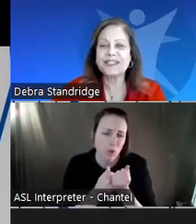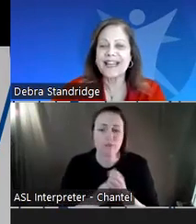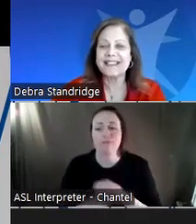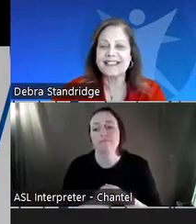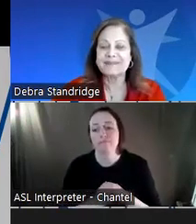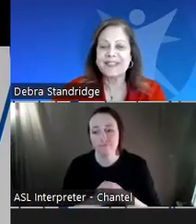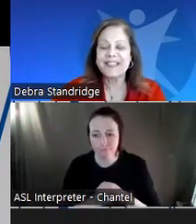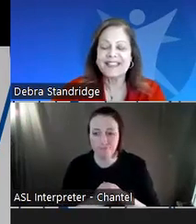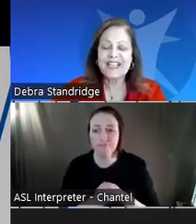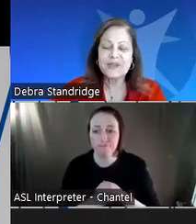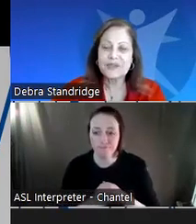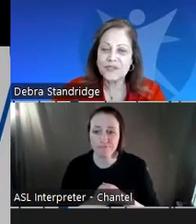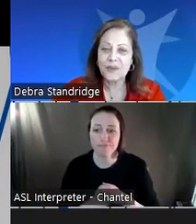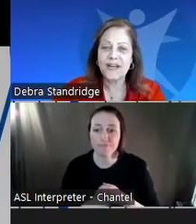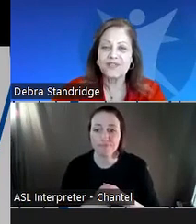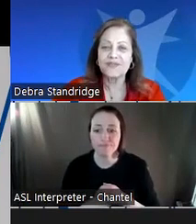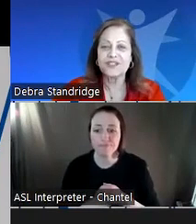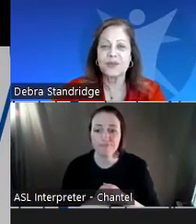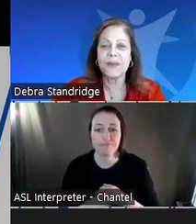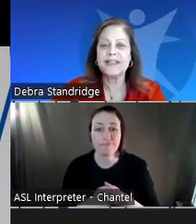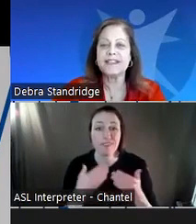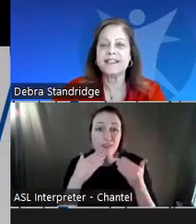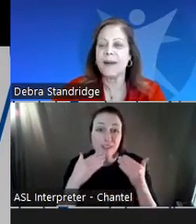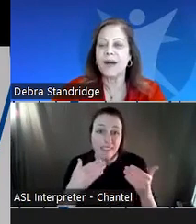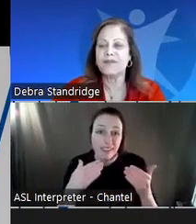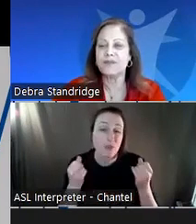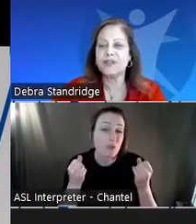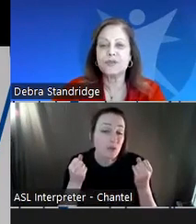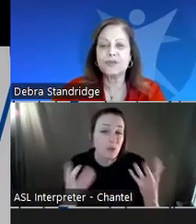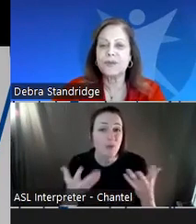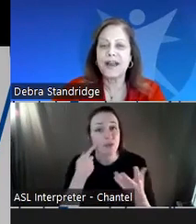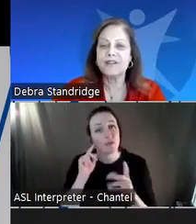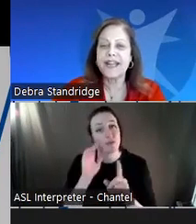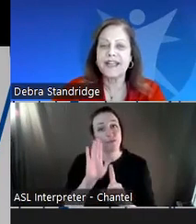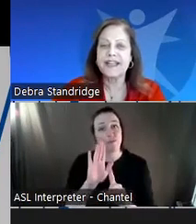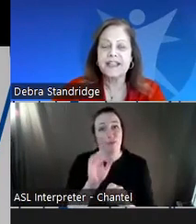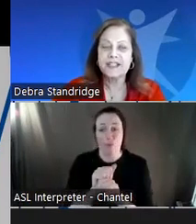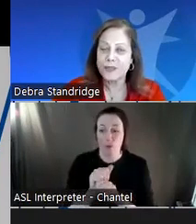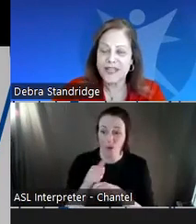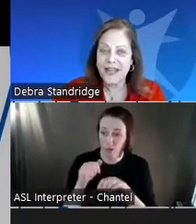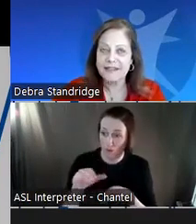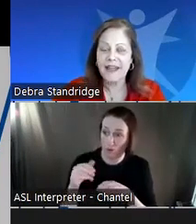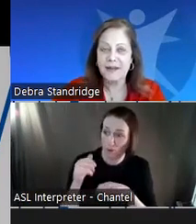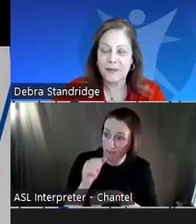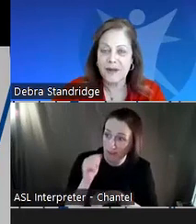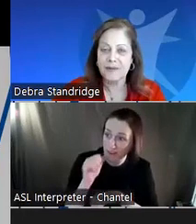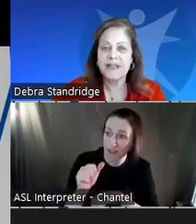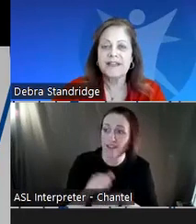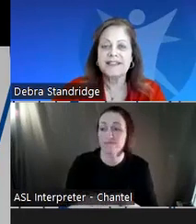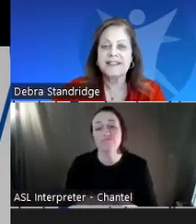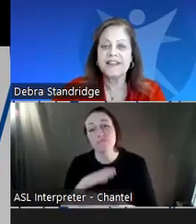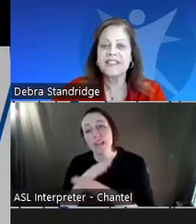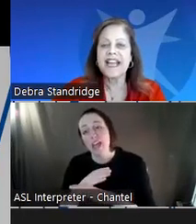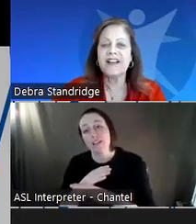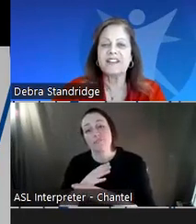healthier Wisconsin. Thank you so much for your tremendous amount of work you do every day to protect and promote